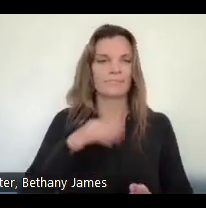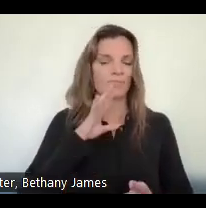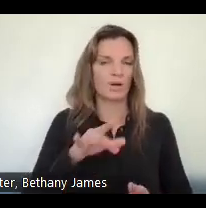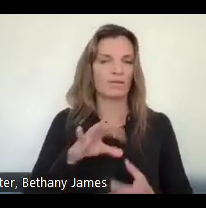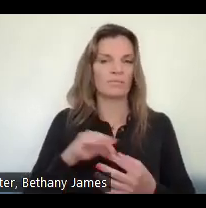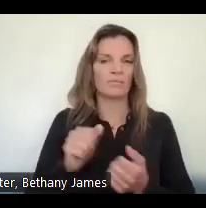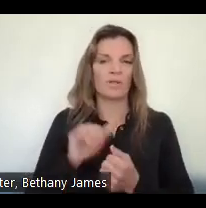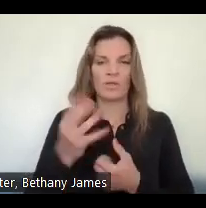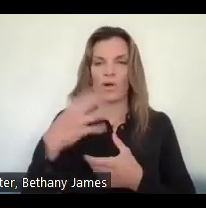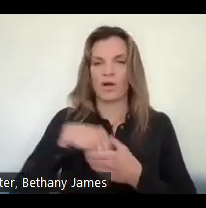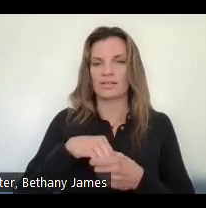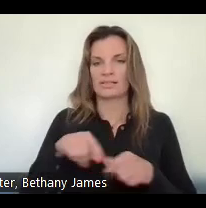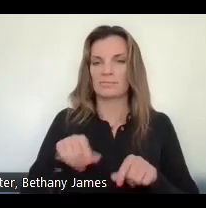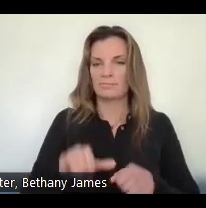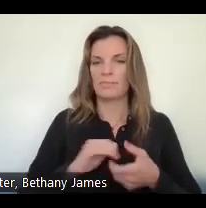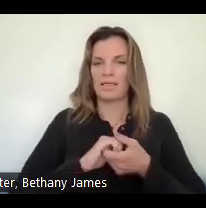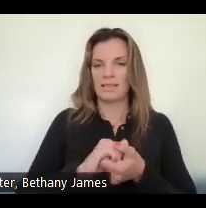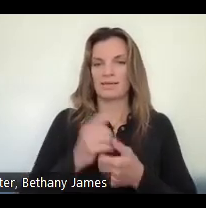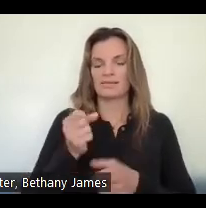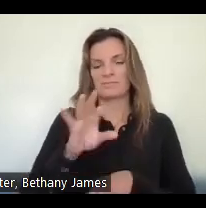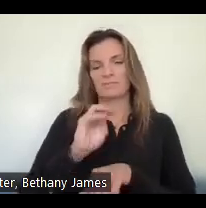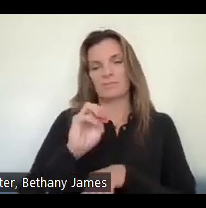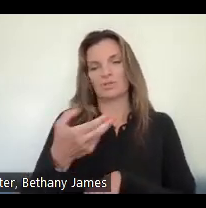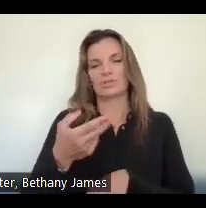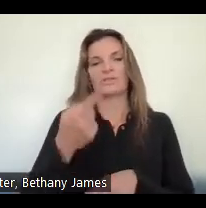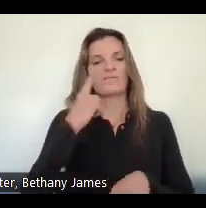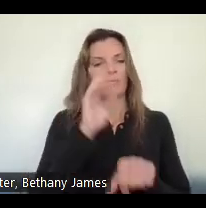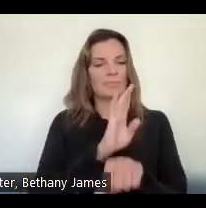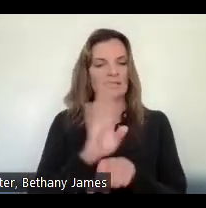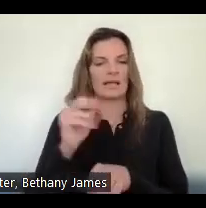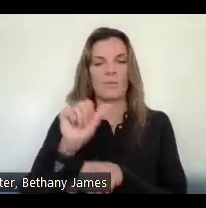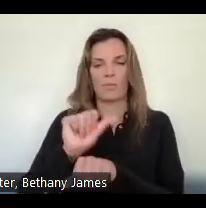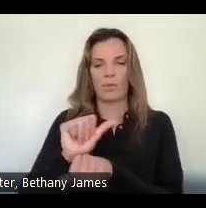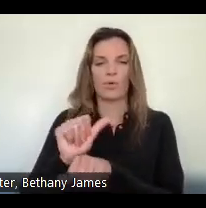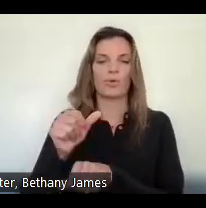Alliance of Michigan for those employer and business resources.